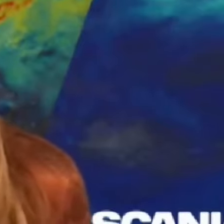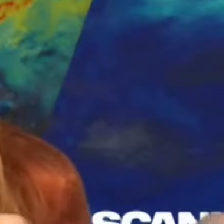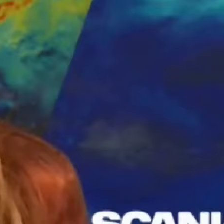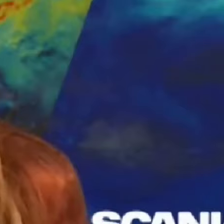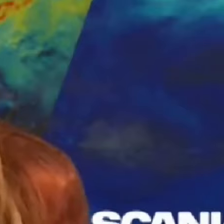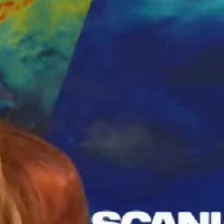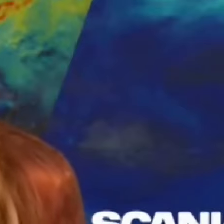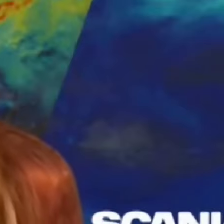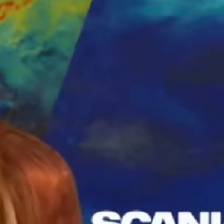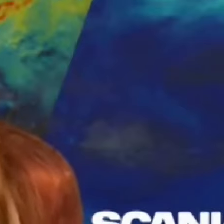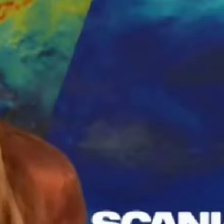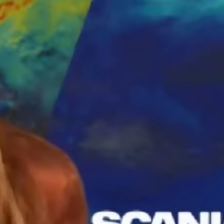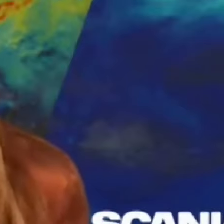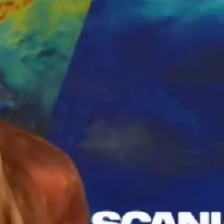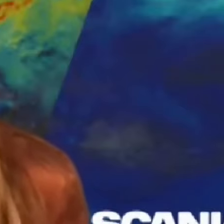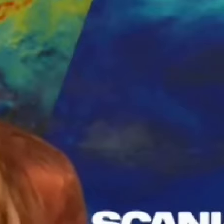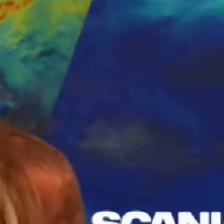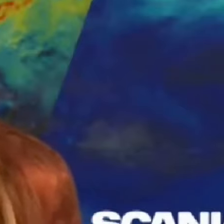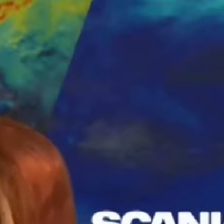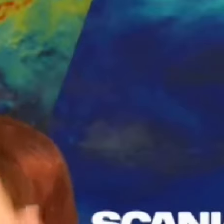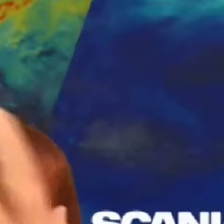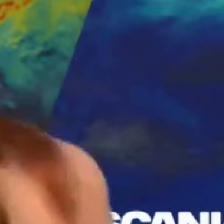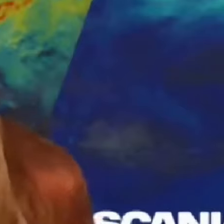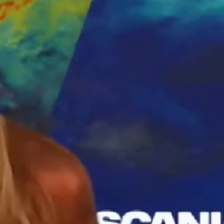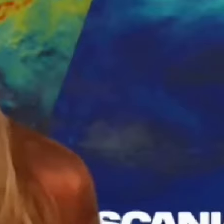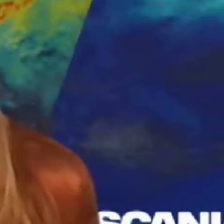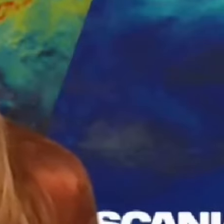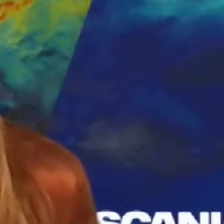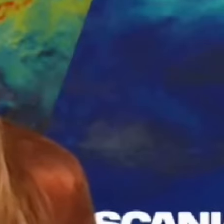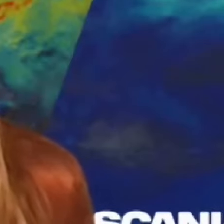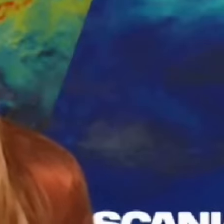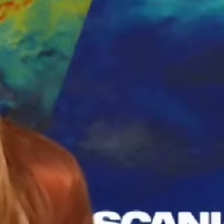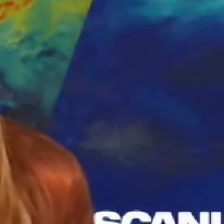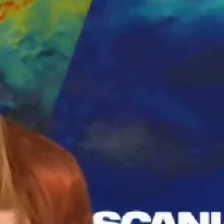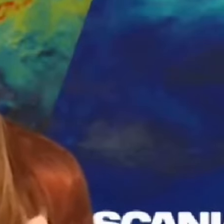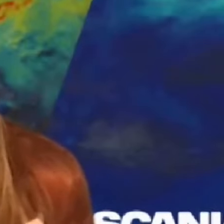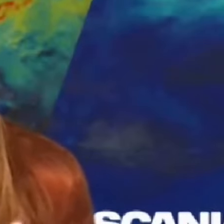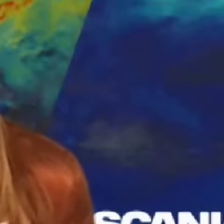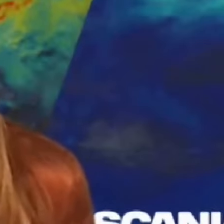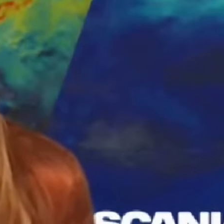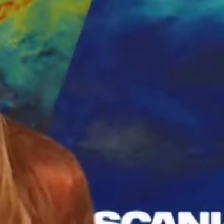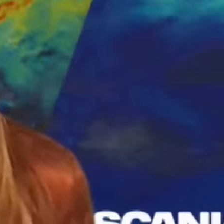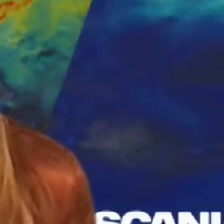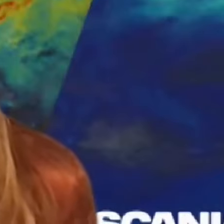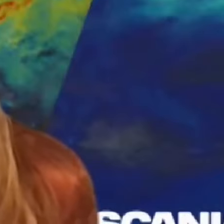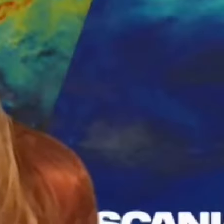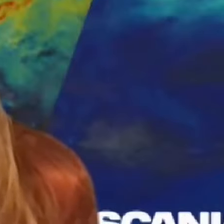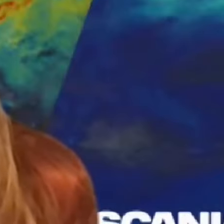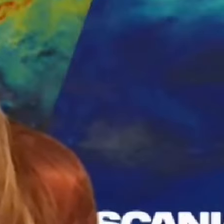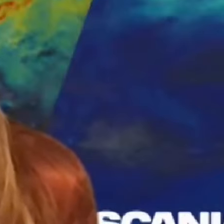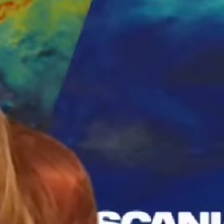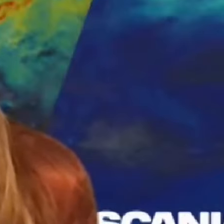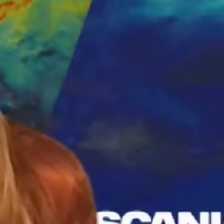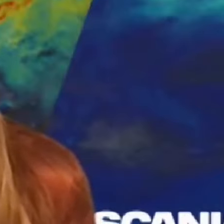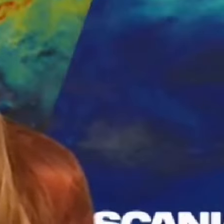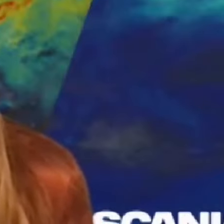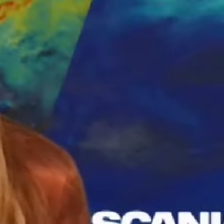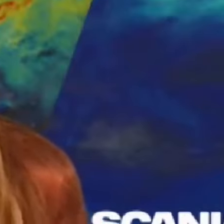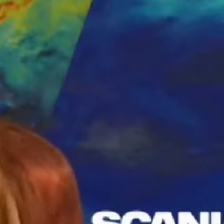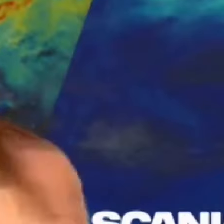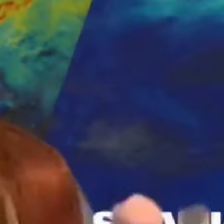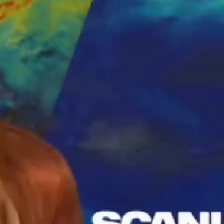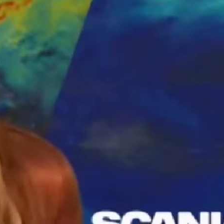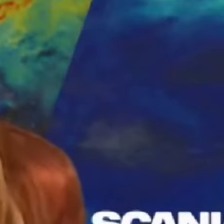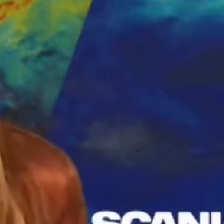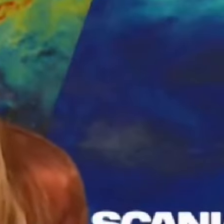how. So not the why, but the how. So if you're that person in a company and you're looking